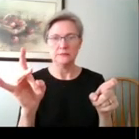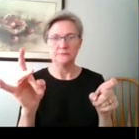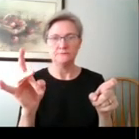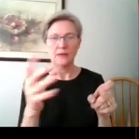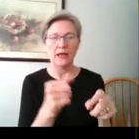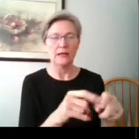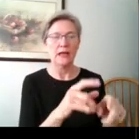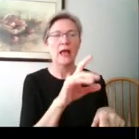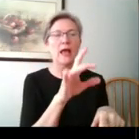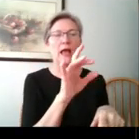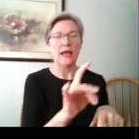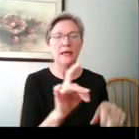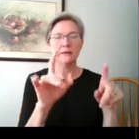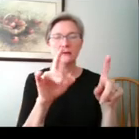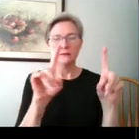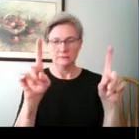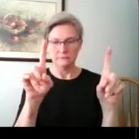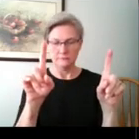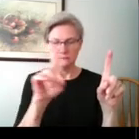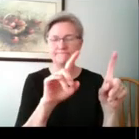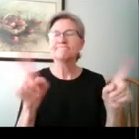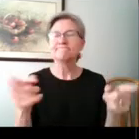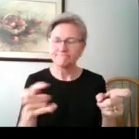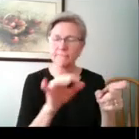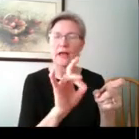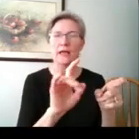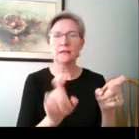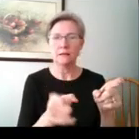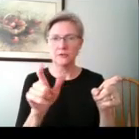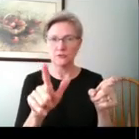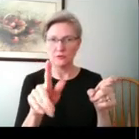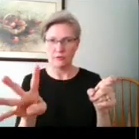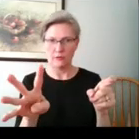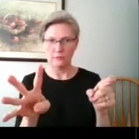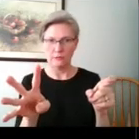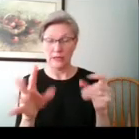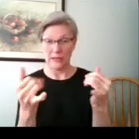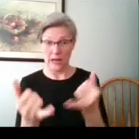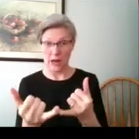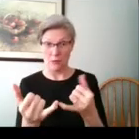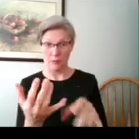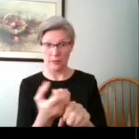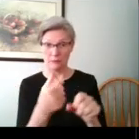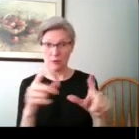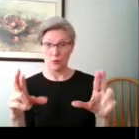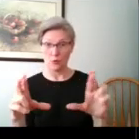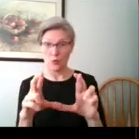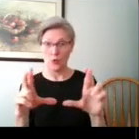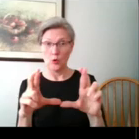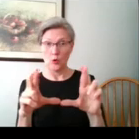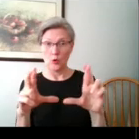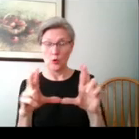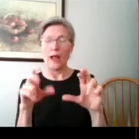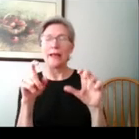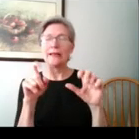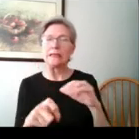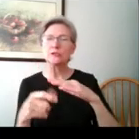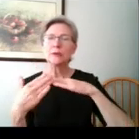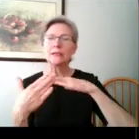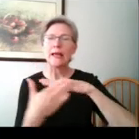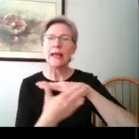and 824. All right, and now I'm going to grab my ruler, and I'm noticing this should form a straight line because my pattern